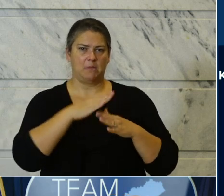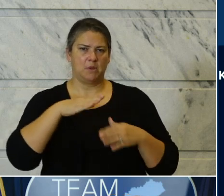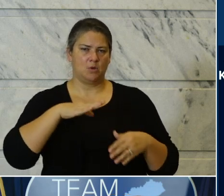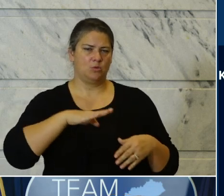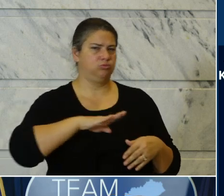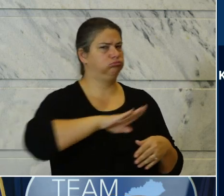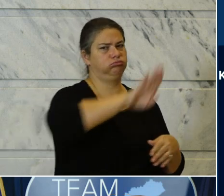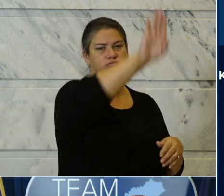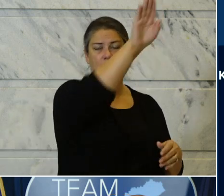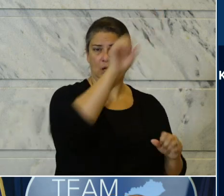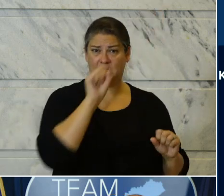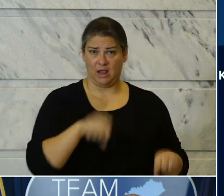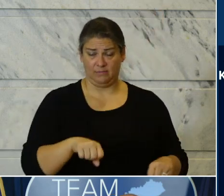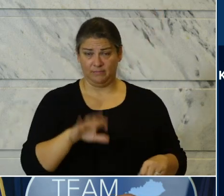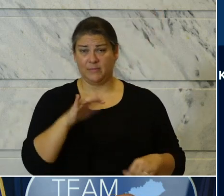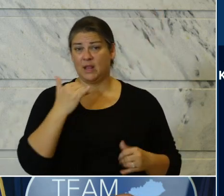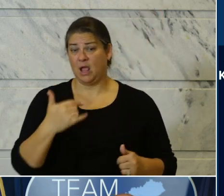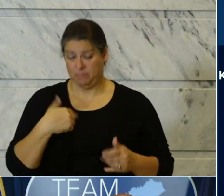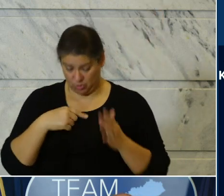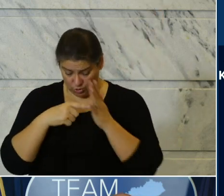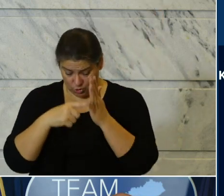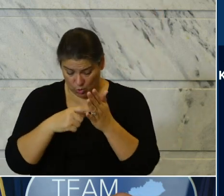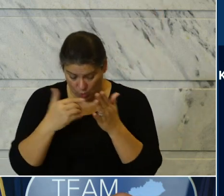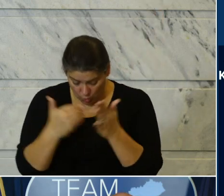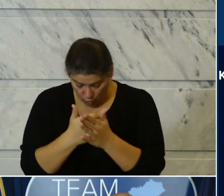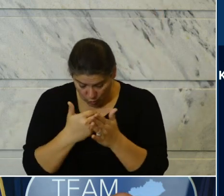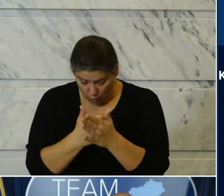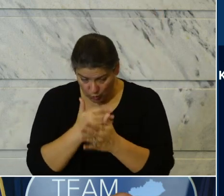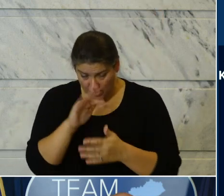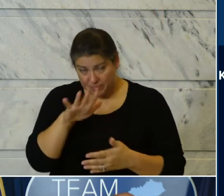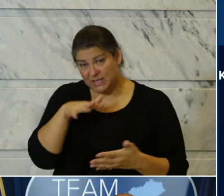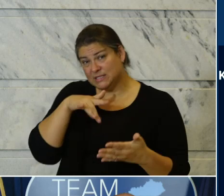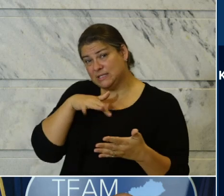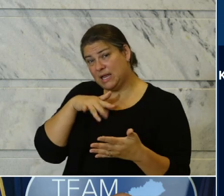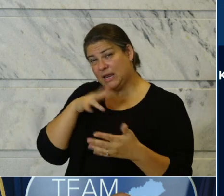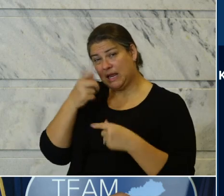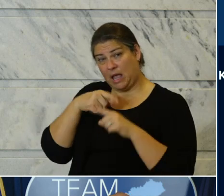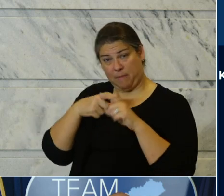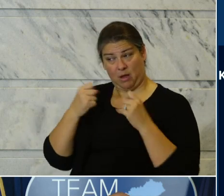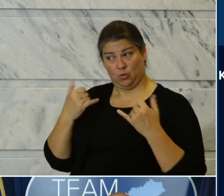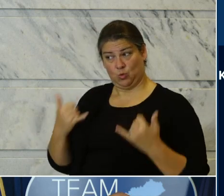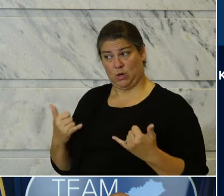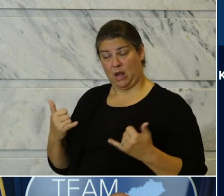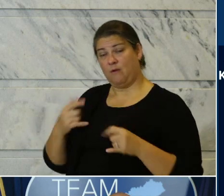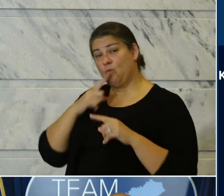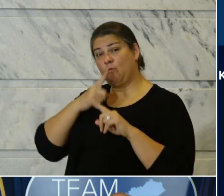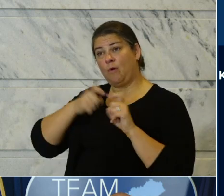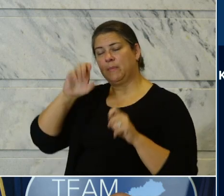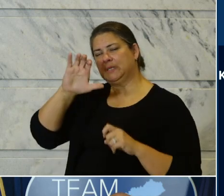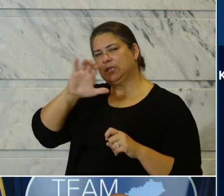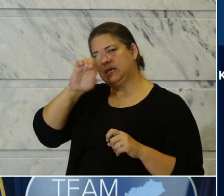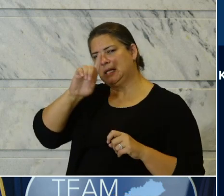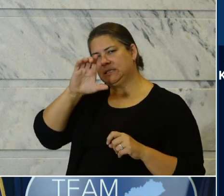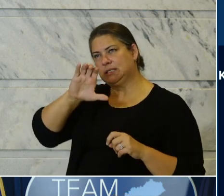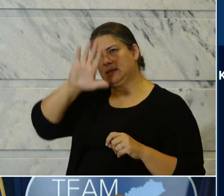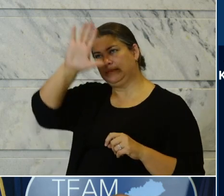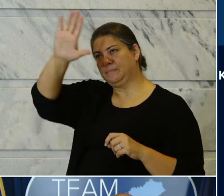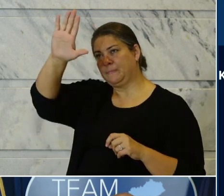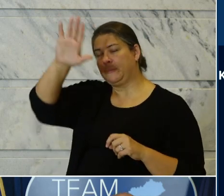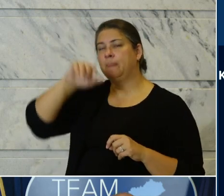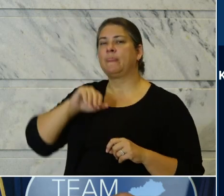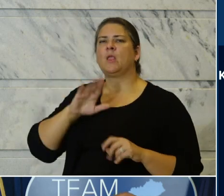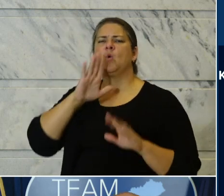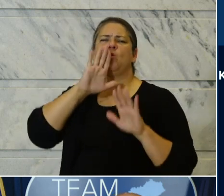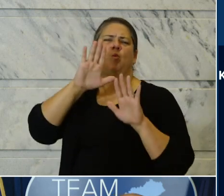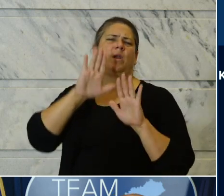The reason I'm going to do this is I'm going to show you a new study here that came out today, again, from the CDC. Again, a